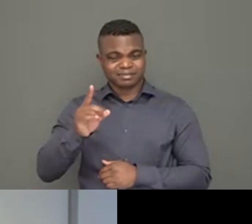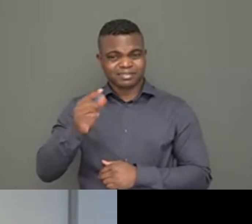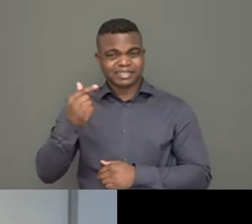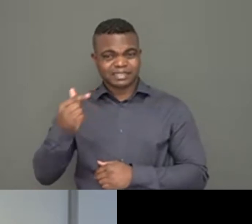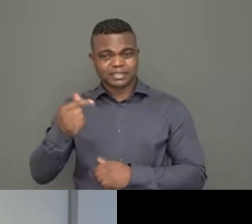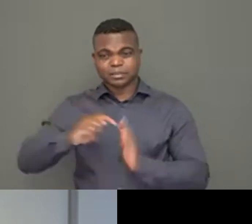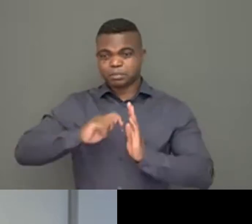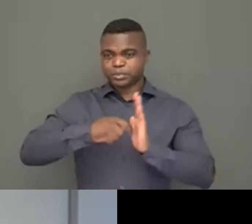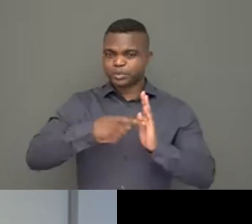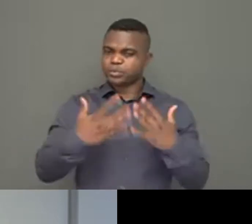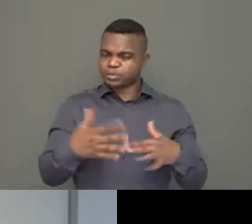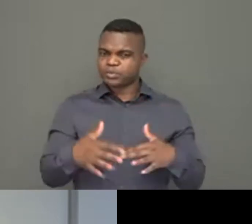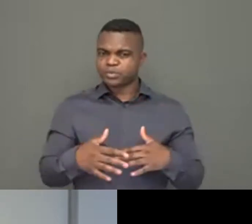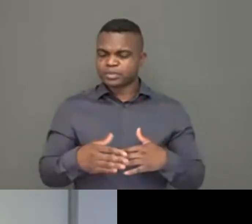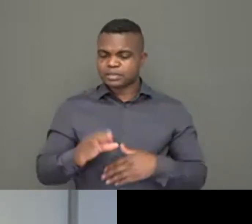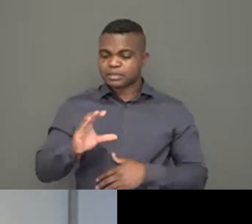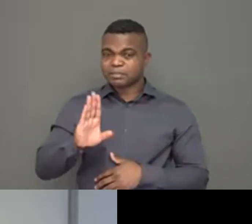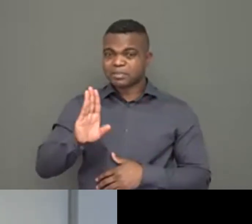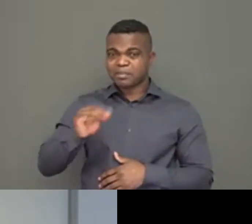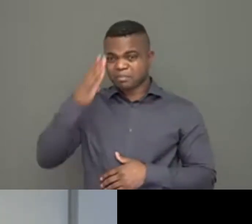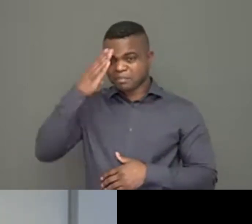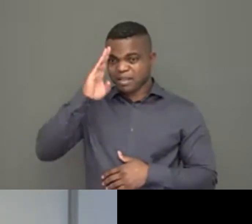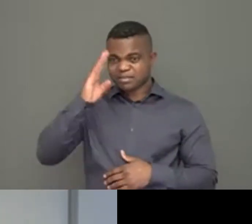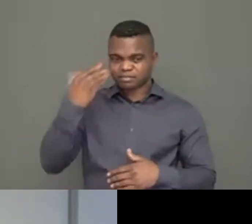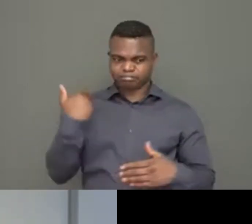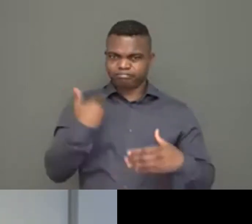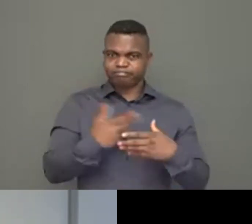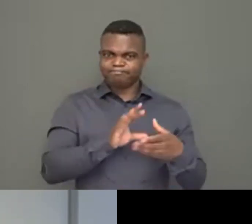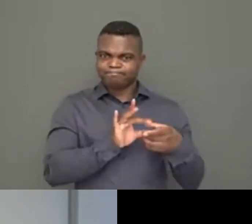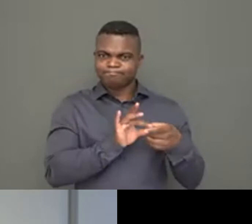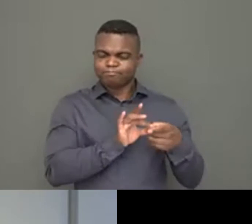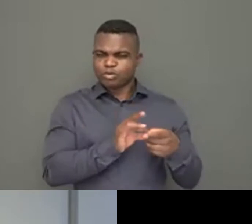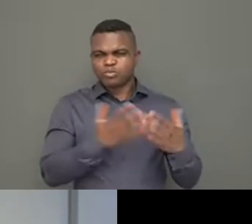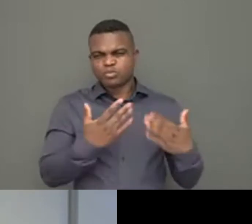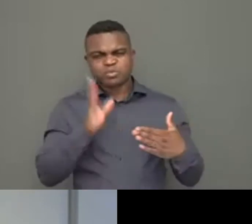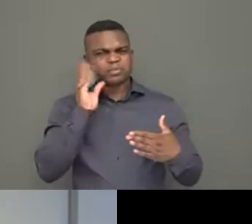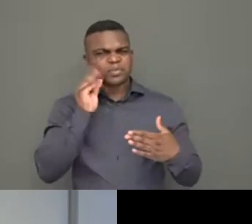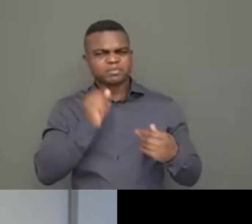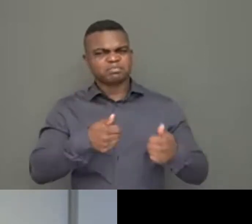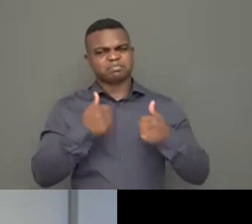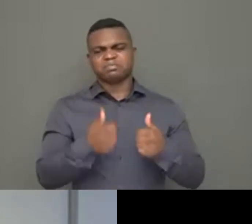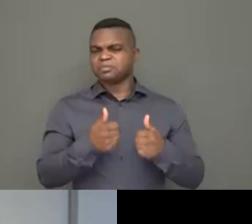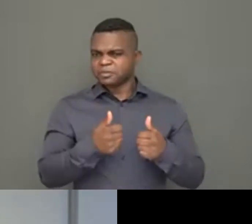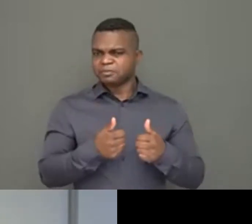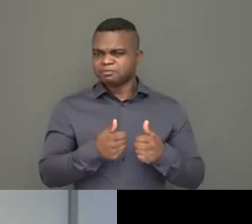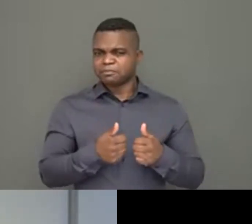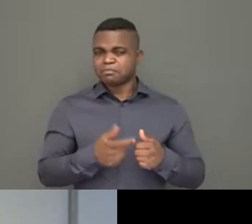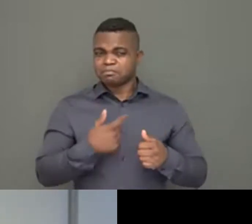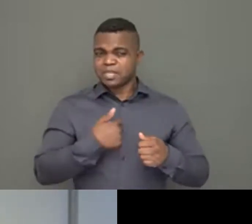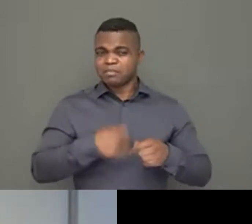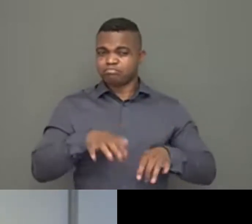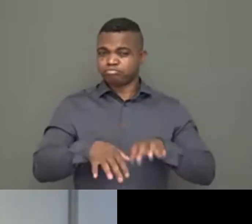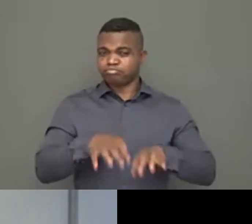speaking about their experiences and commitments, etc. But what really stood out for me was this sense of a community of